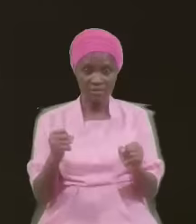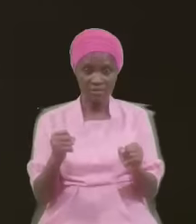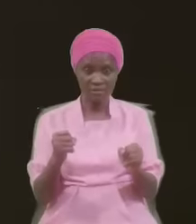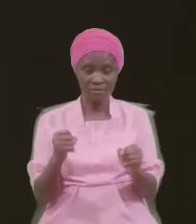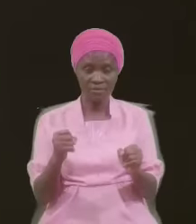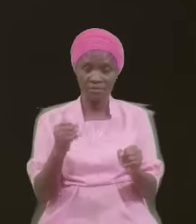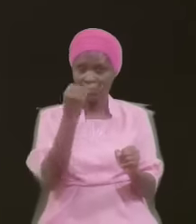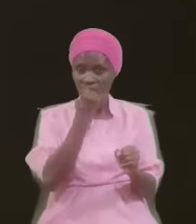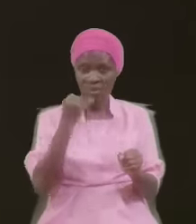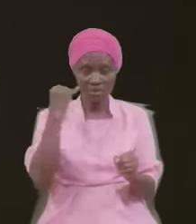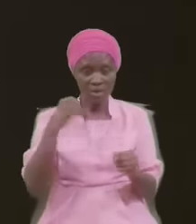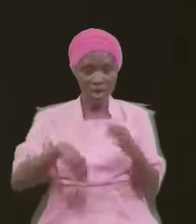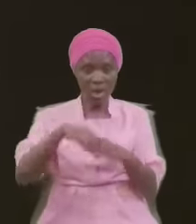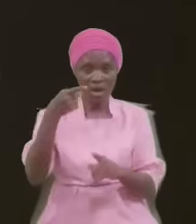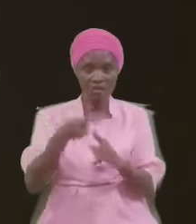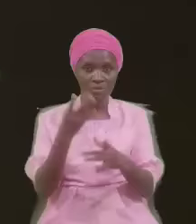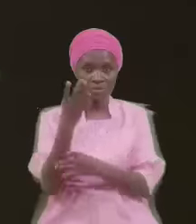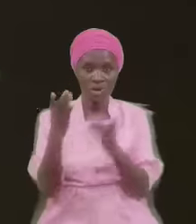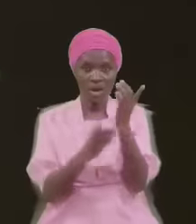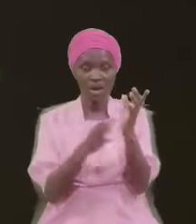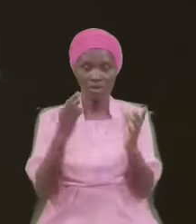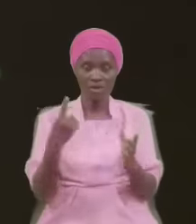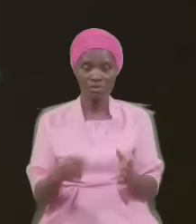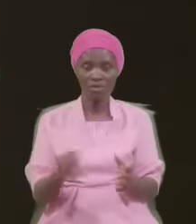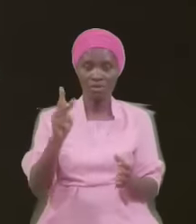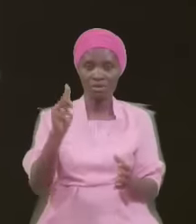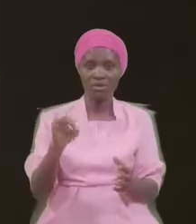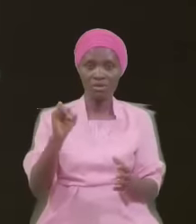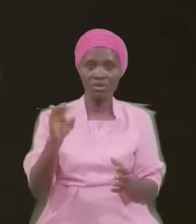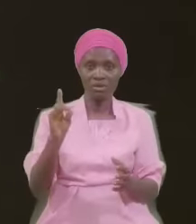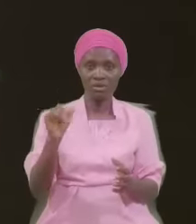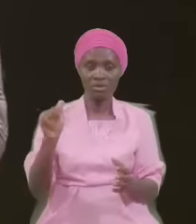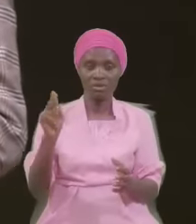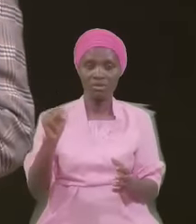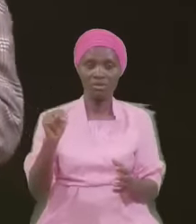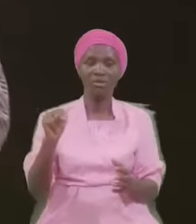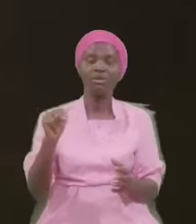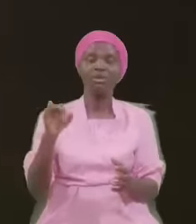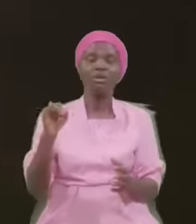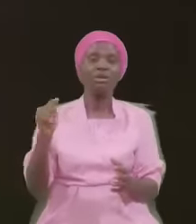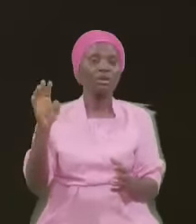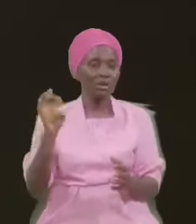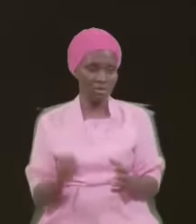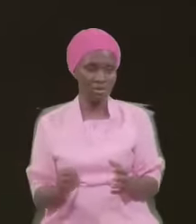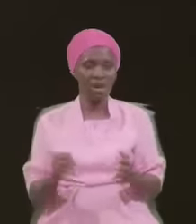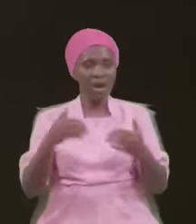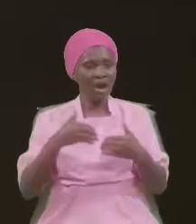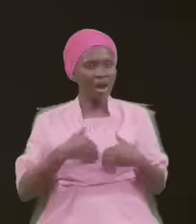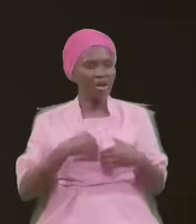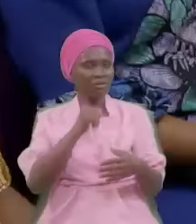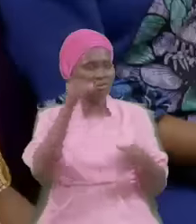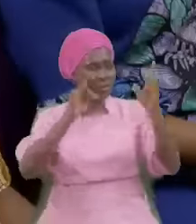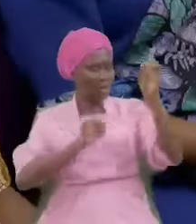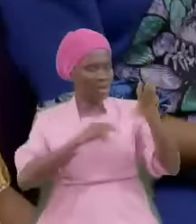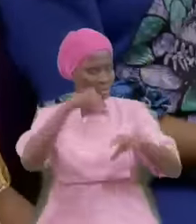hand of the Midianites. Have not I sent thee? The Lord is sending you